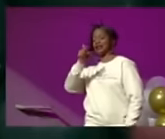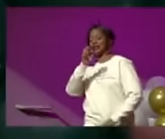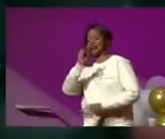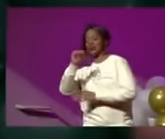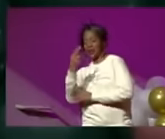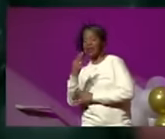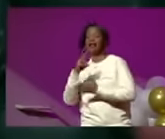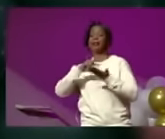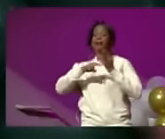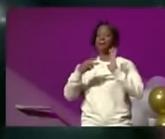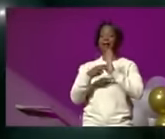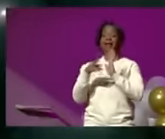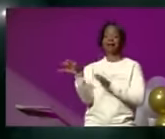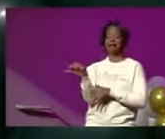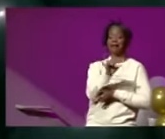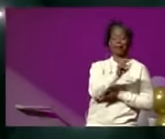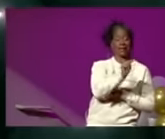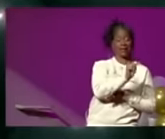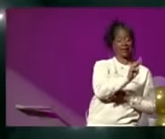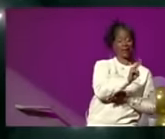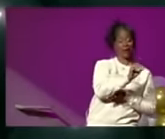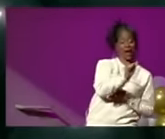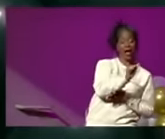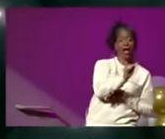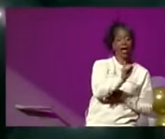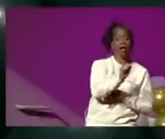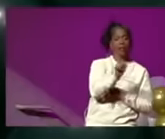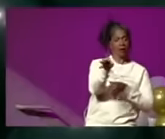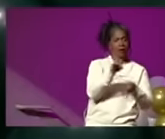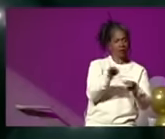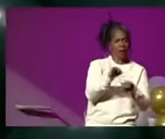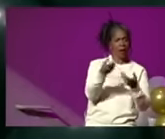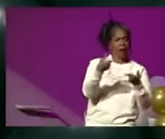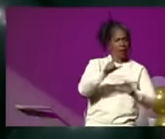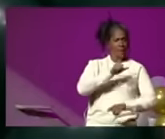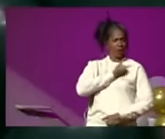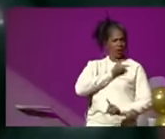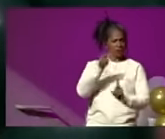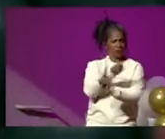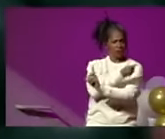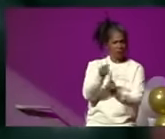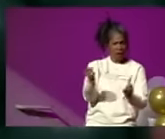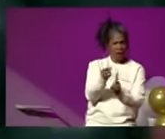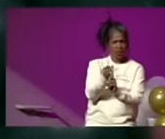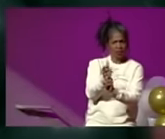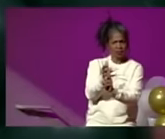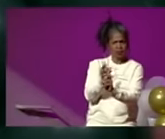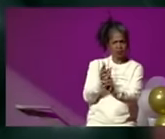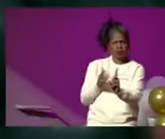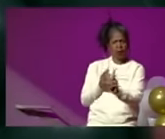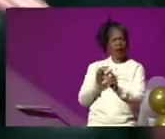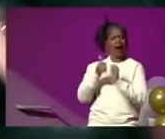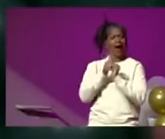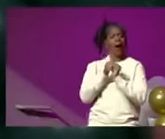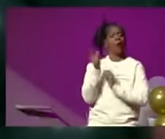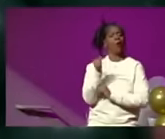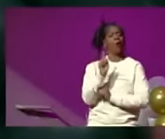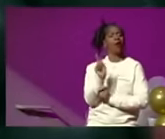on police brutality and the violence that characterizes life in Compton. They go